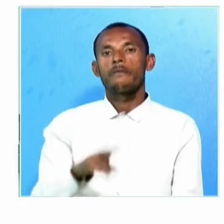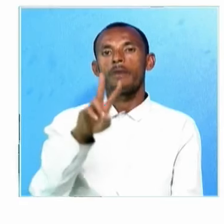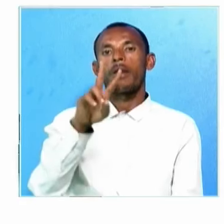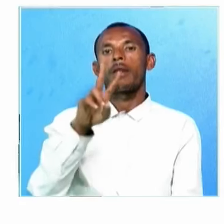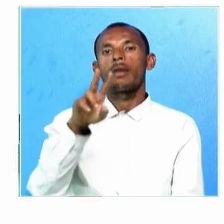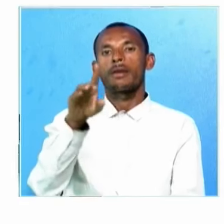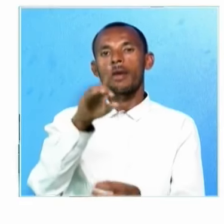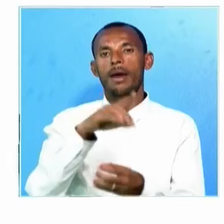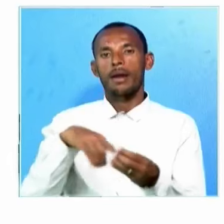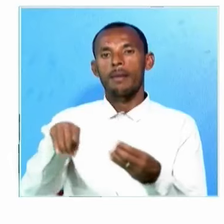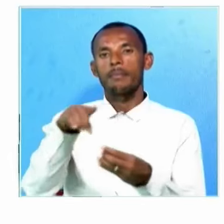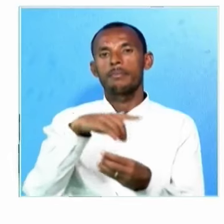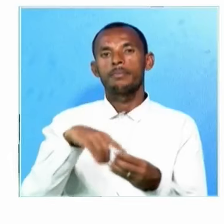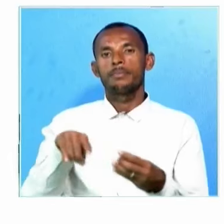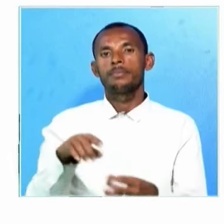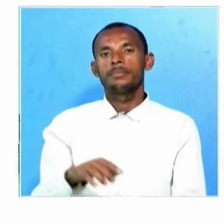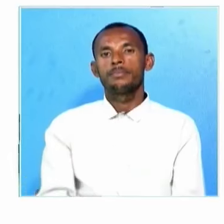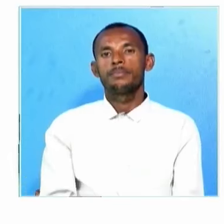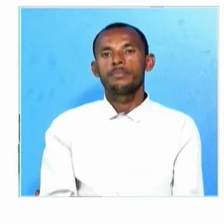diagram.